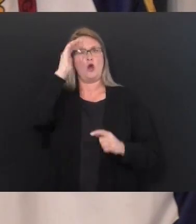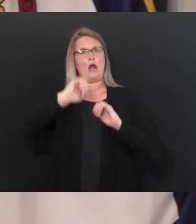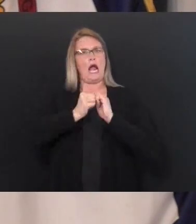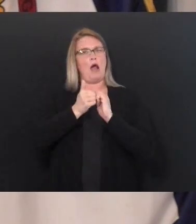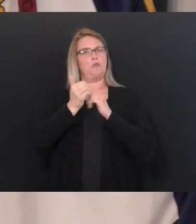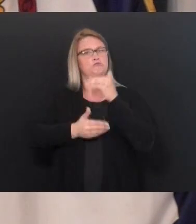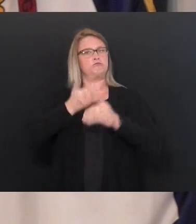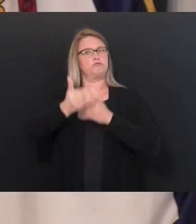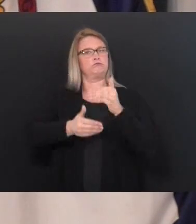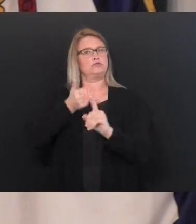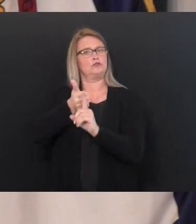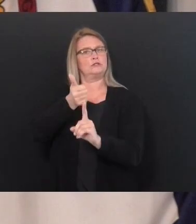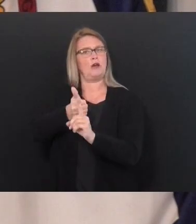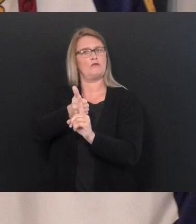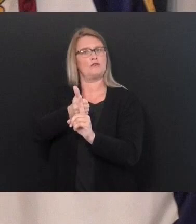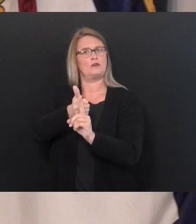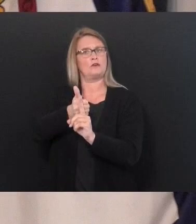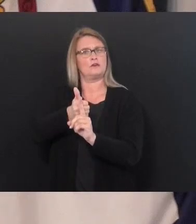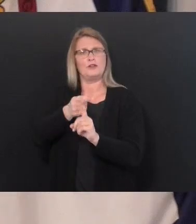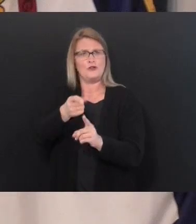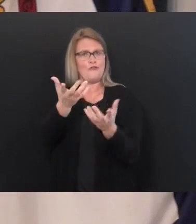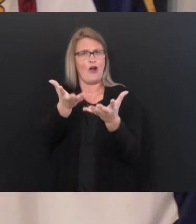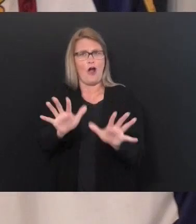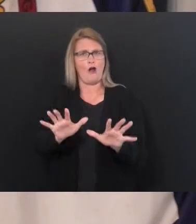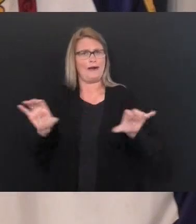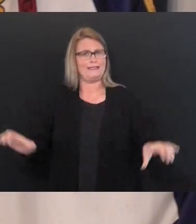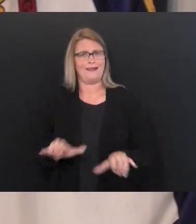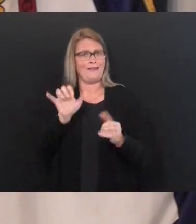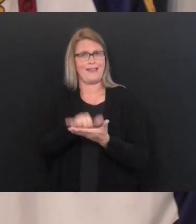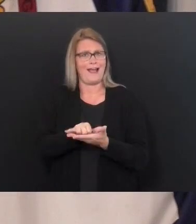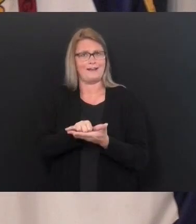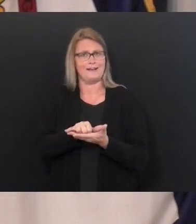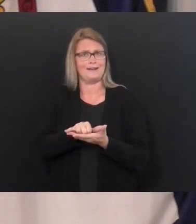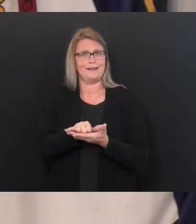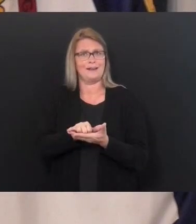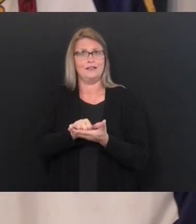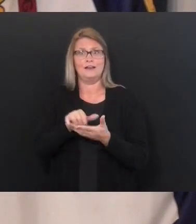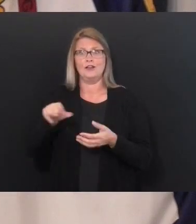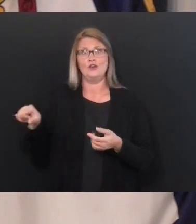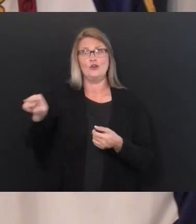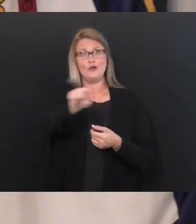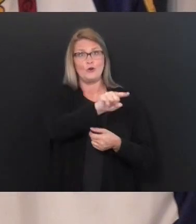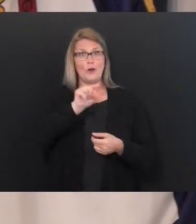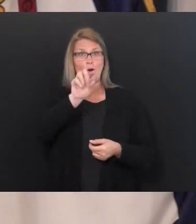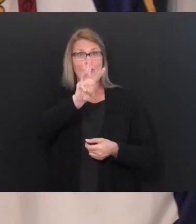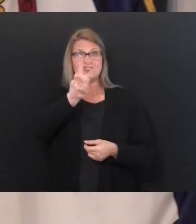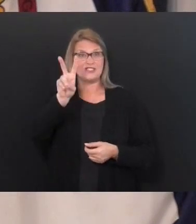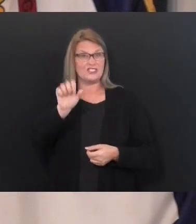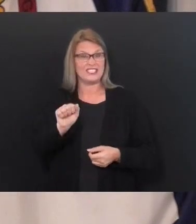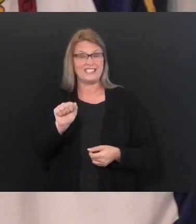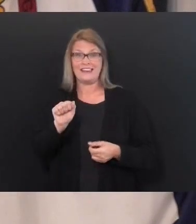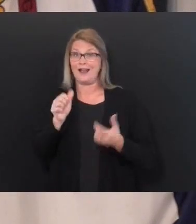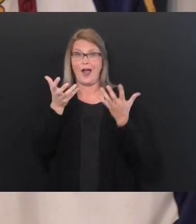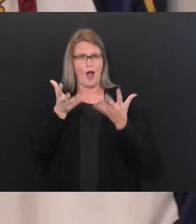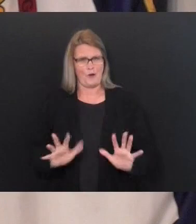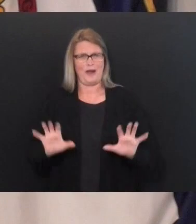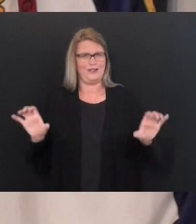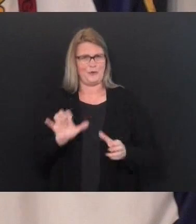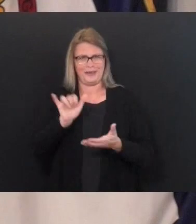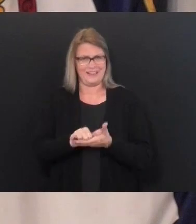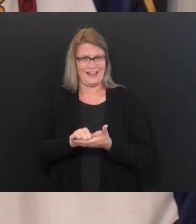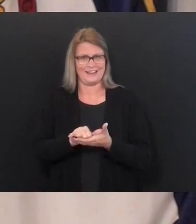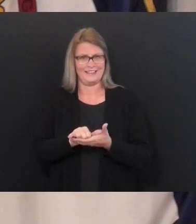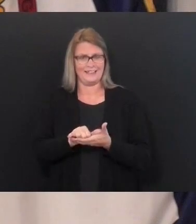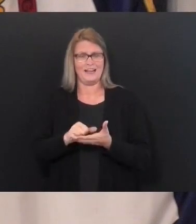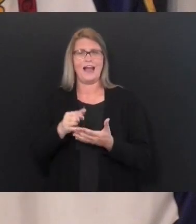yourself. You've already done that. You know, look what you've done as West Virginians. I say it over and over, but